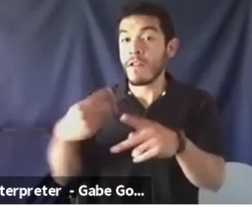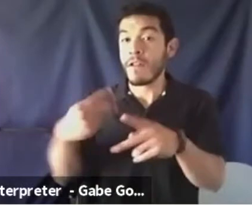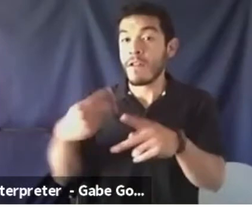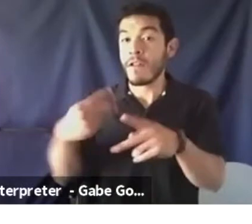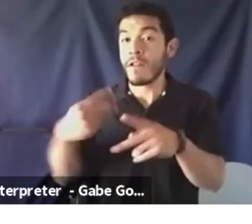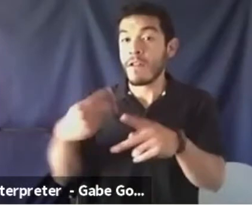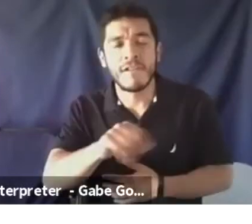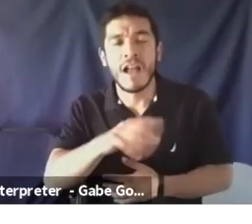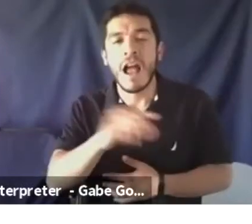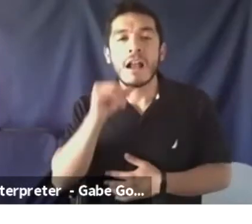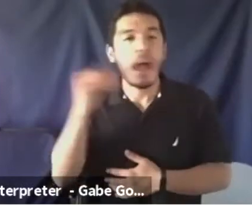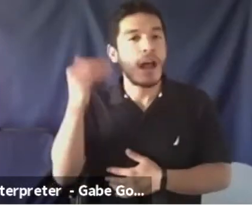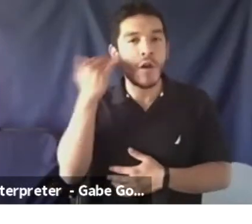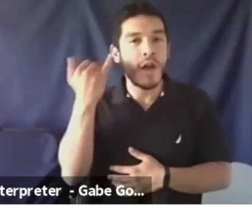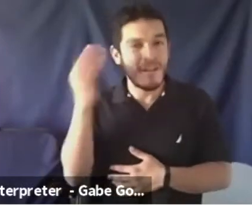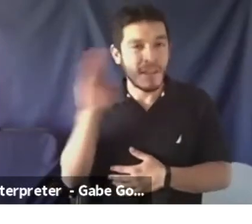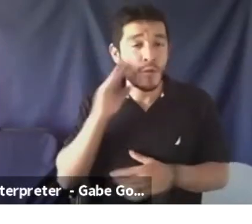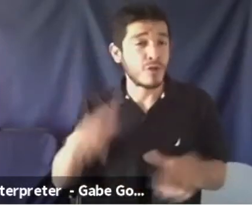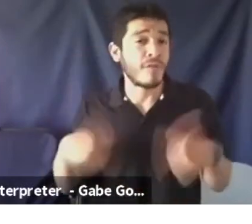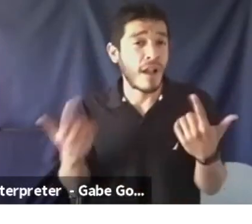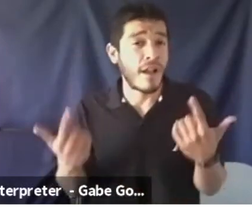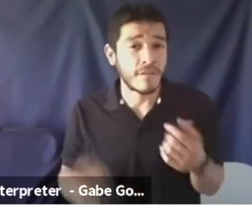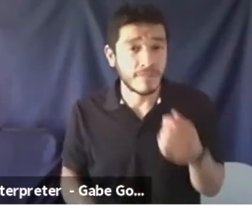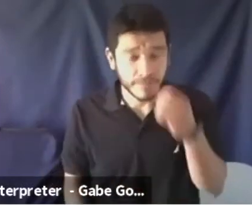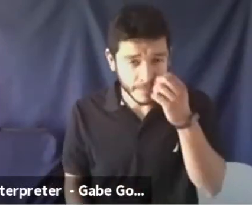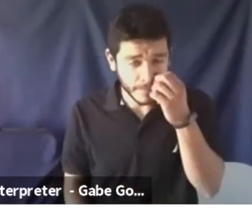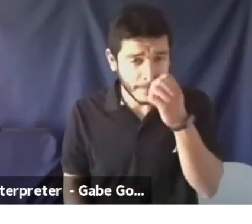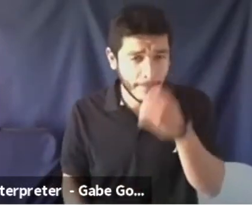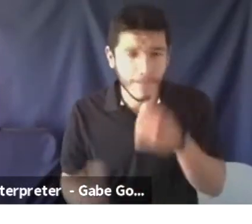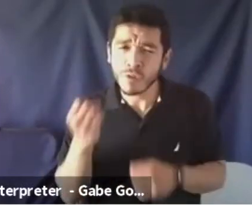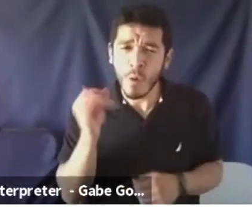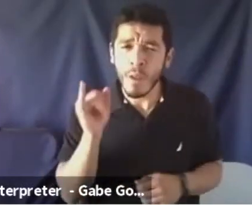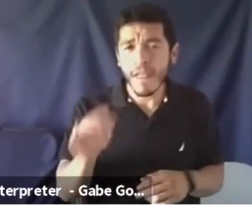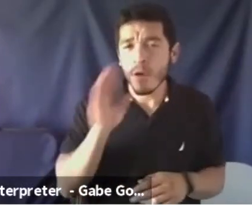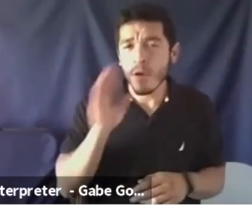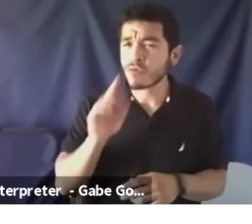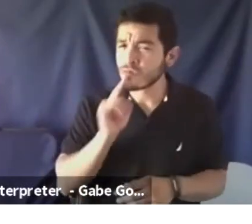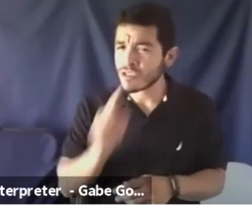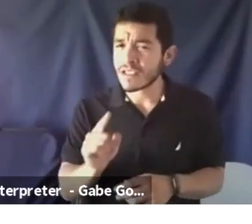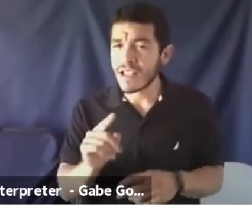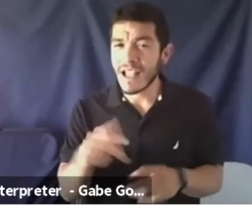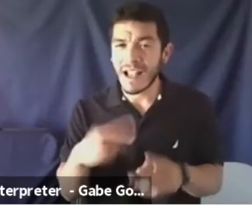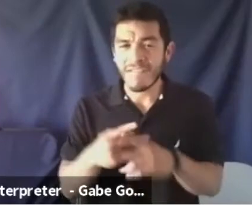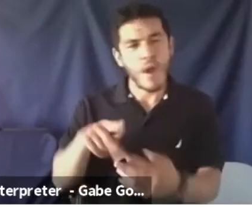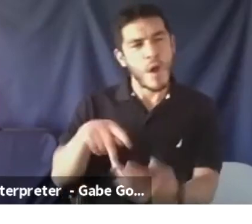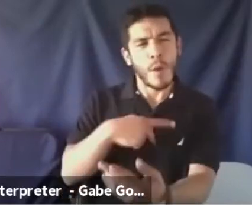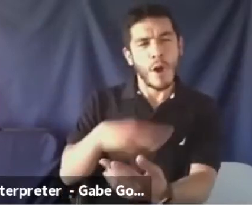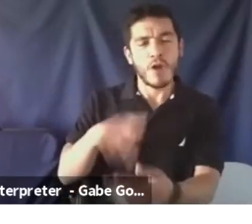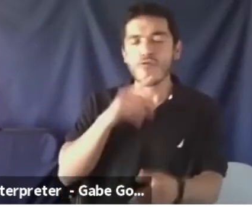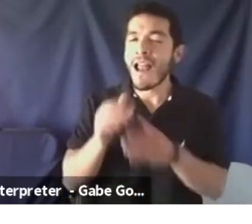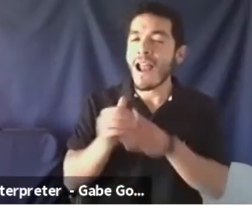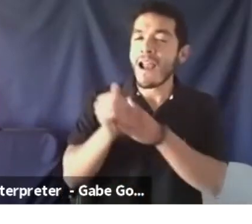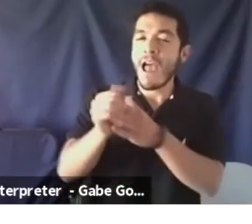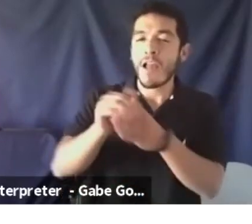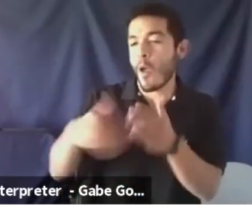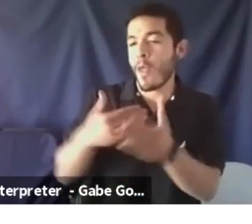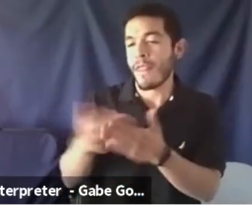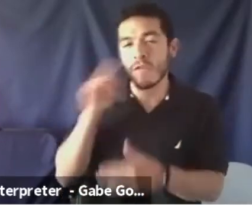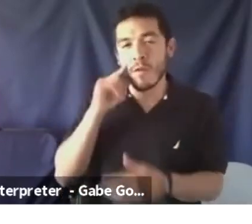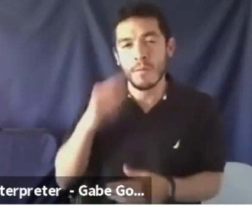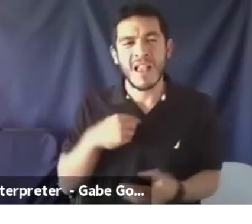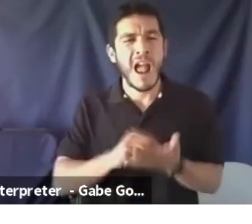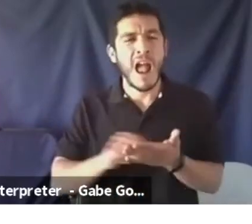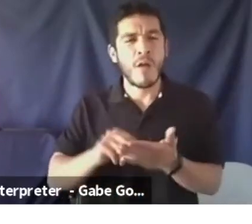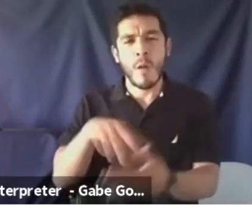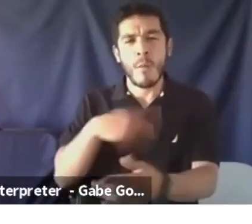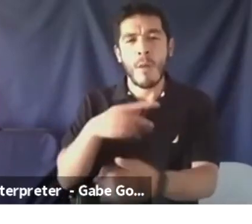and not know if they're going to survive. So that was really poetry really led the whole thing for me. I wrote poems about their first